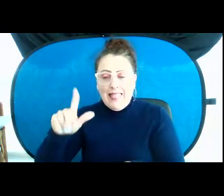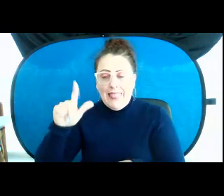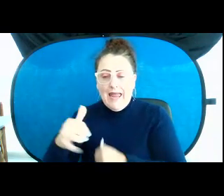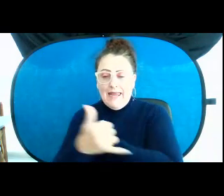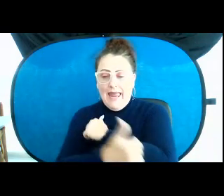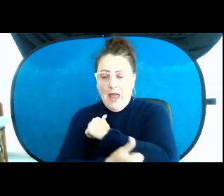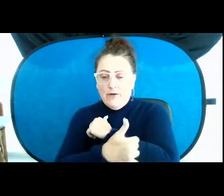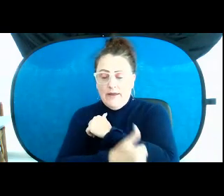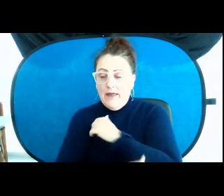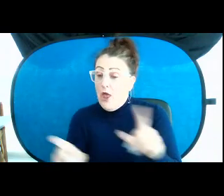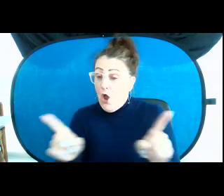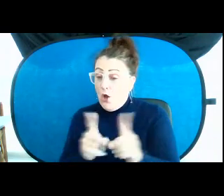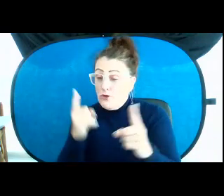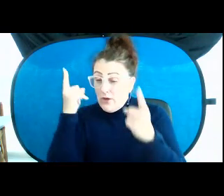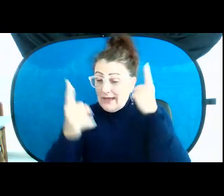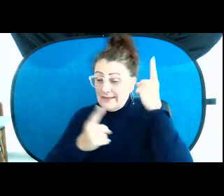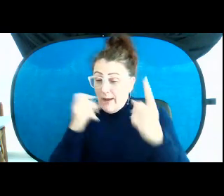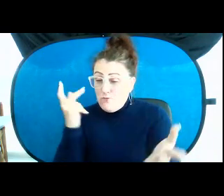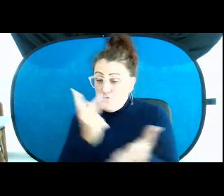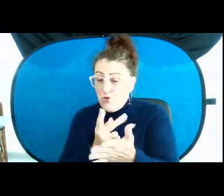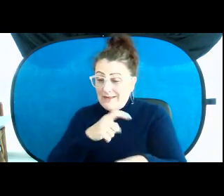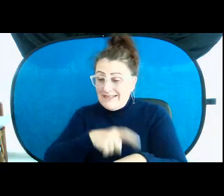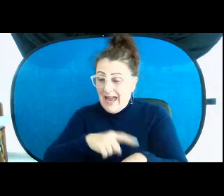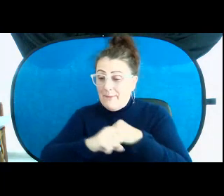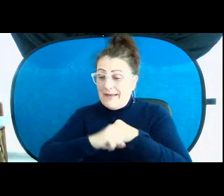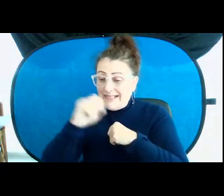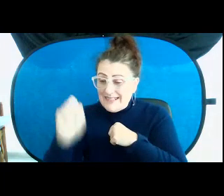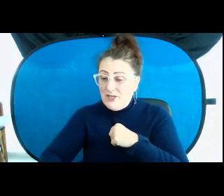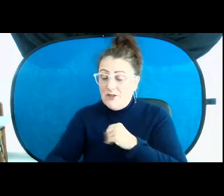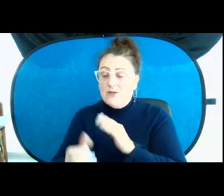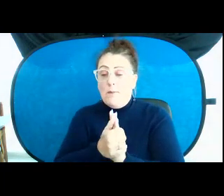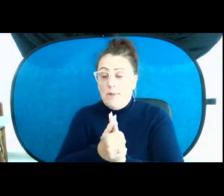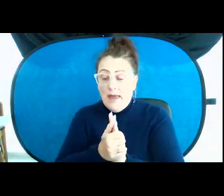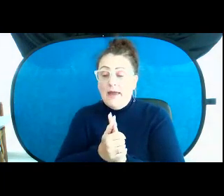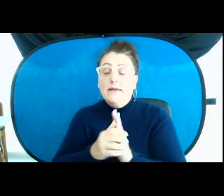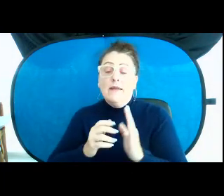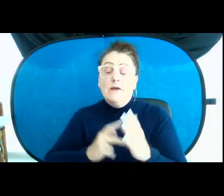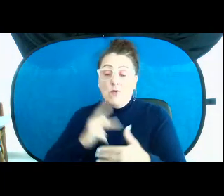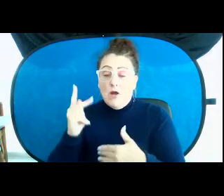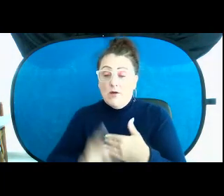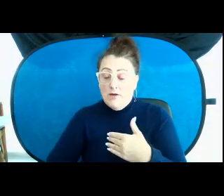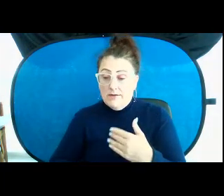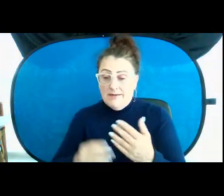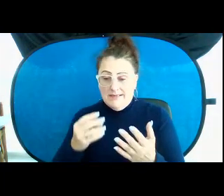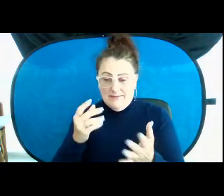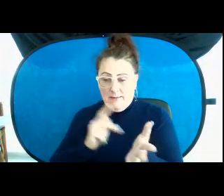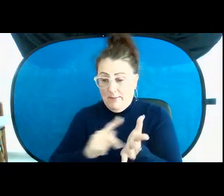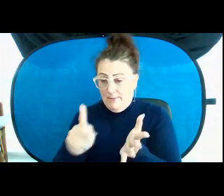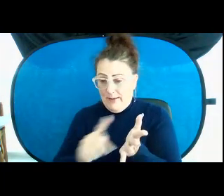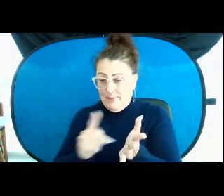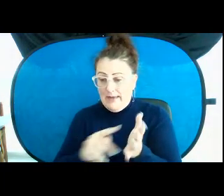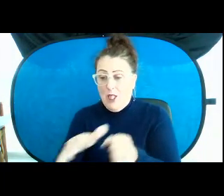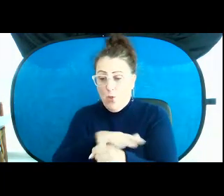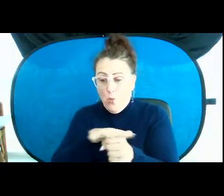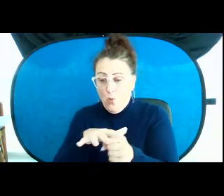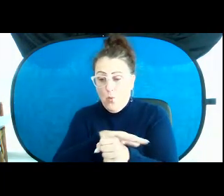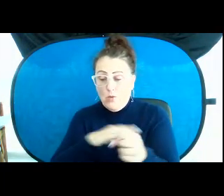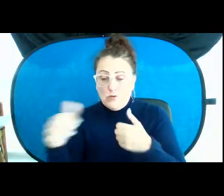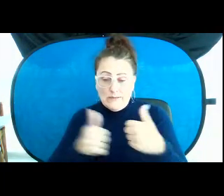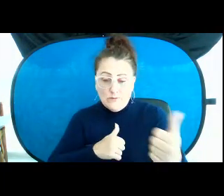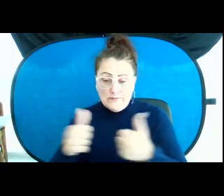as to consider approval of a time extension to amend the period of project development expenditure for the locally administered active